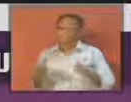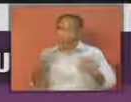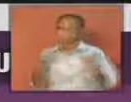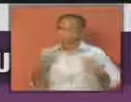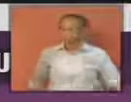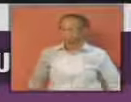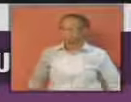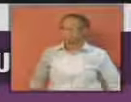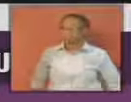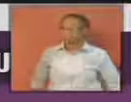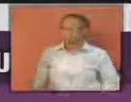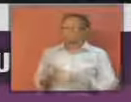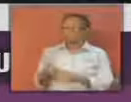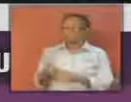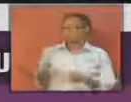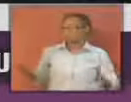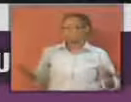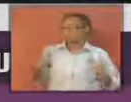we